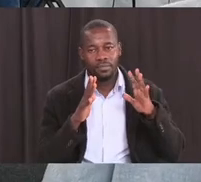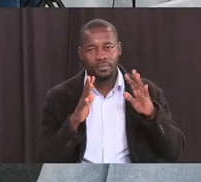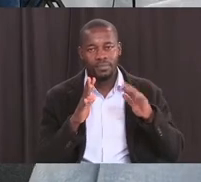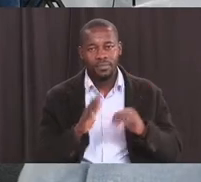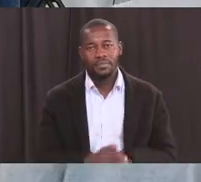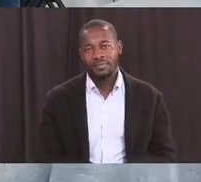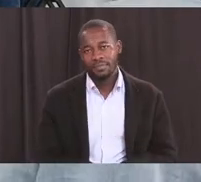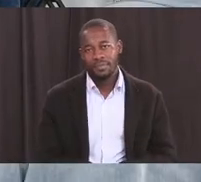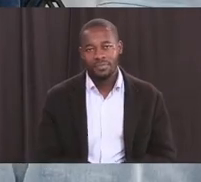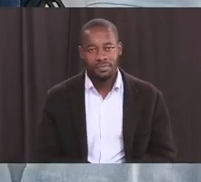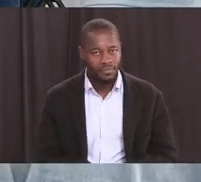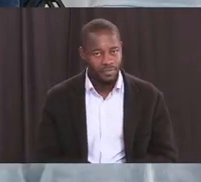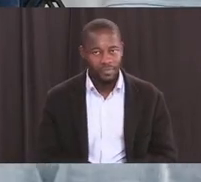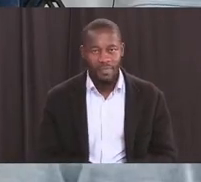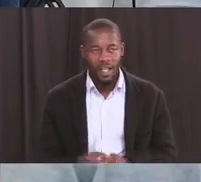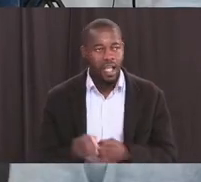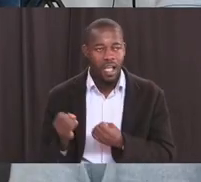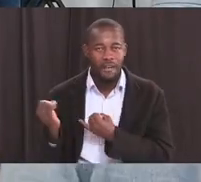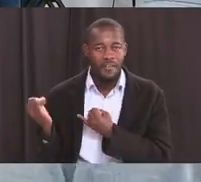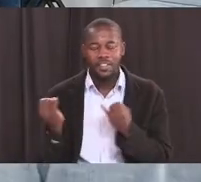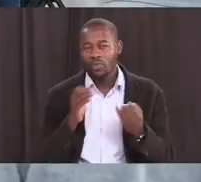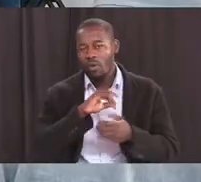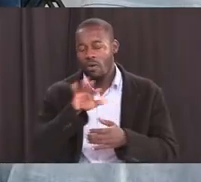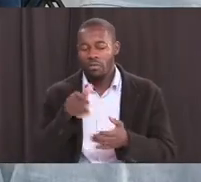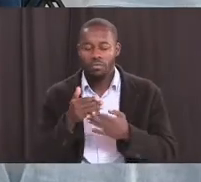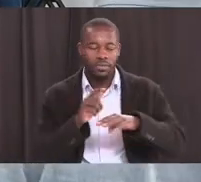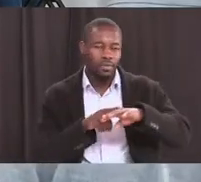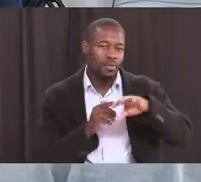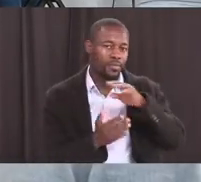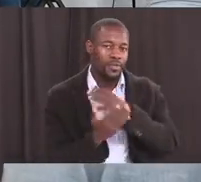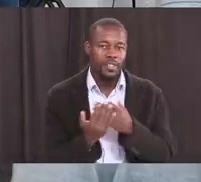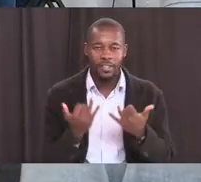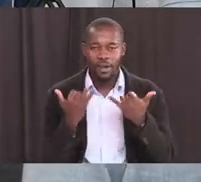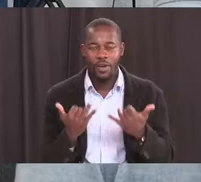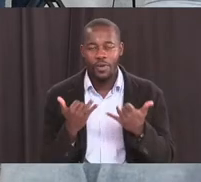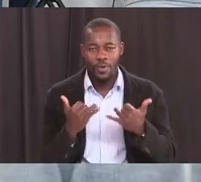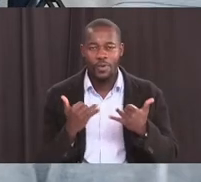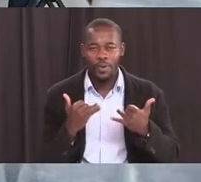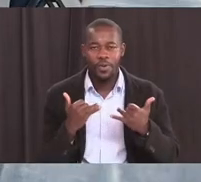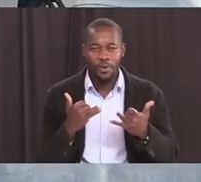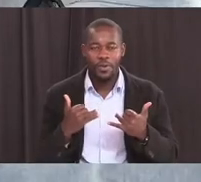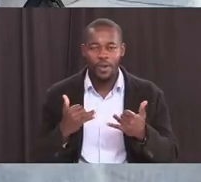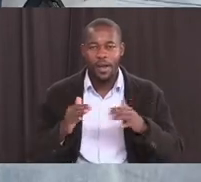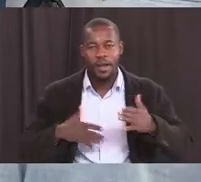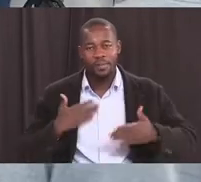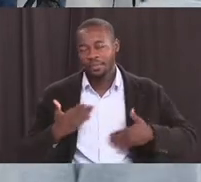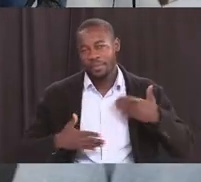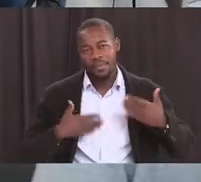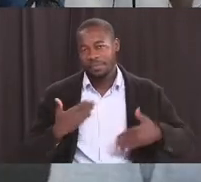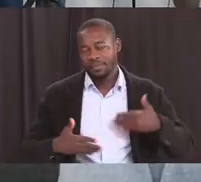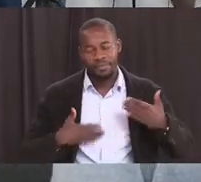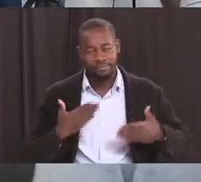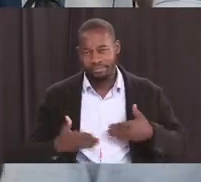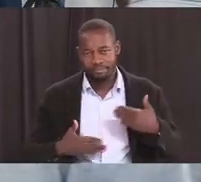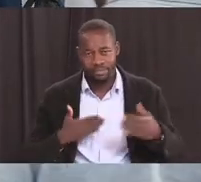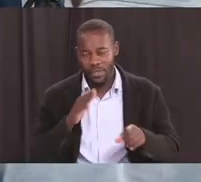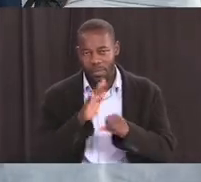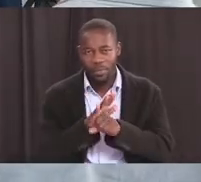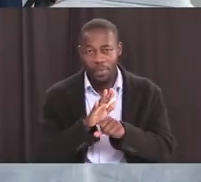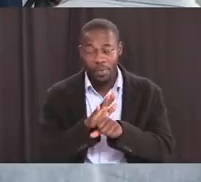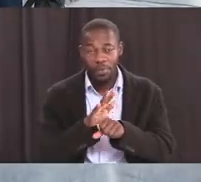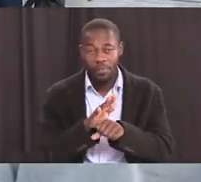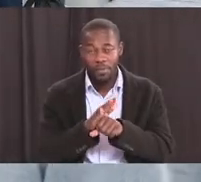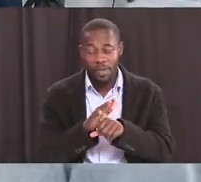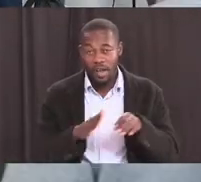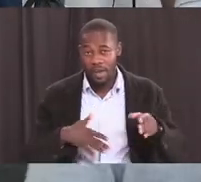Yes, Lord, we invite you here this morning. We fix our eyes on you. We are so grateful that you are in our midst. Because of you,